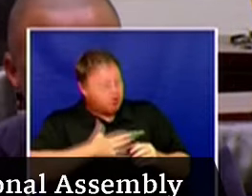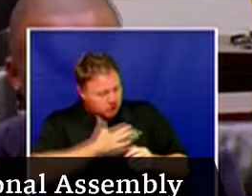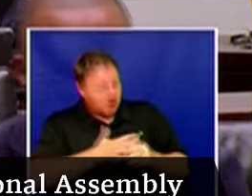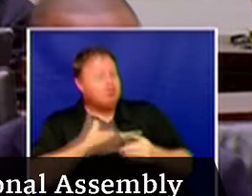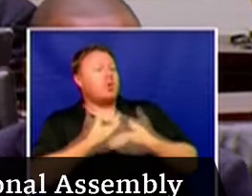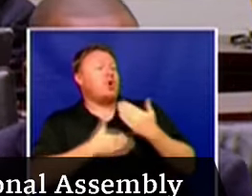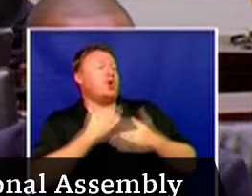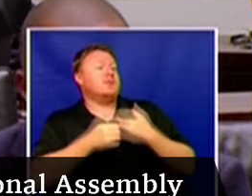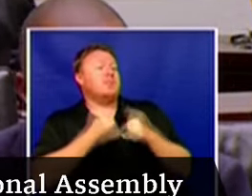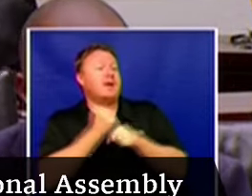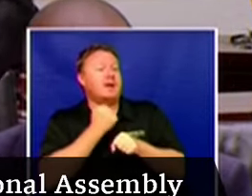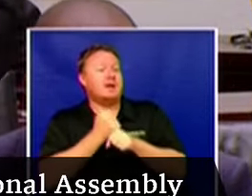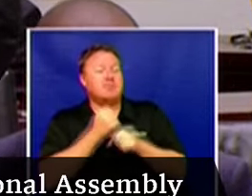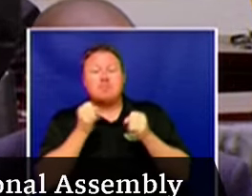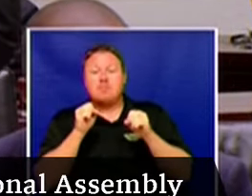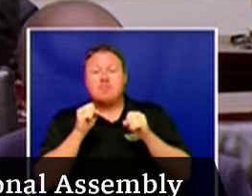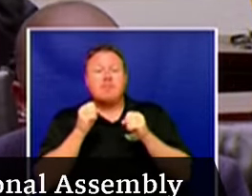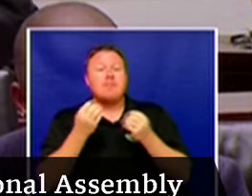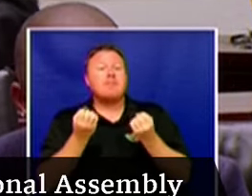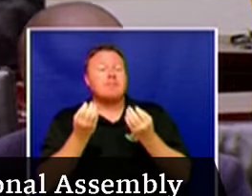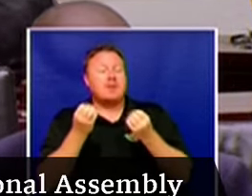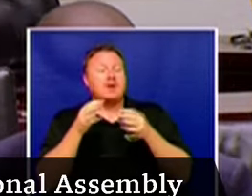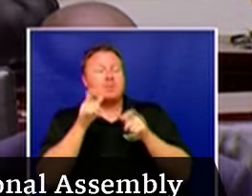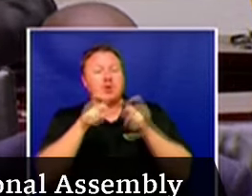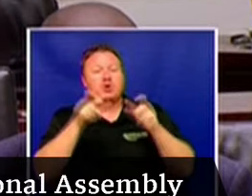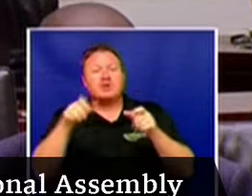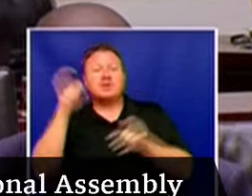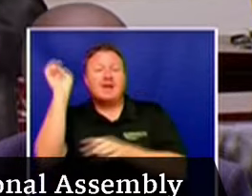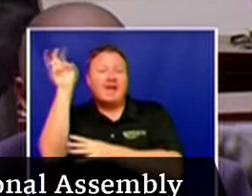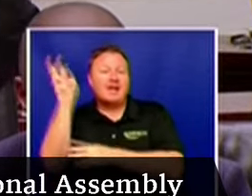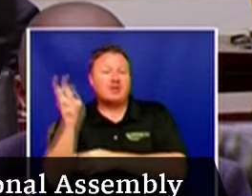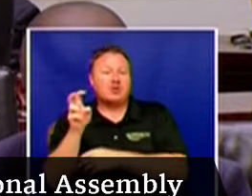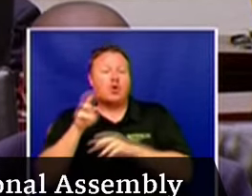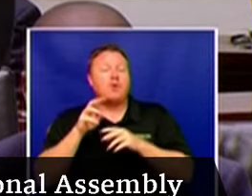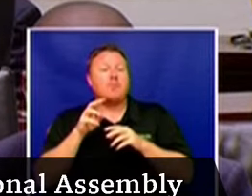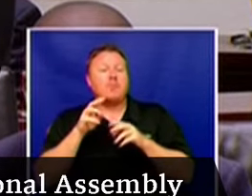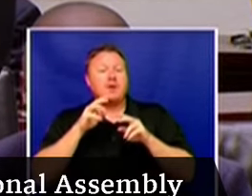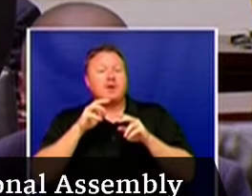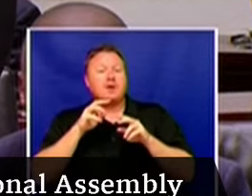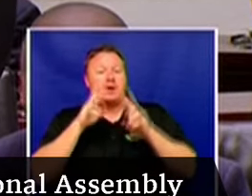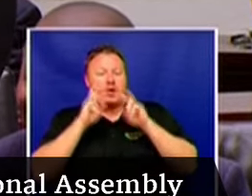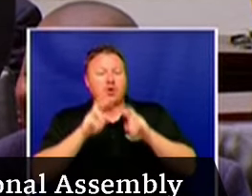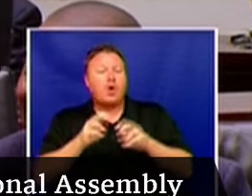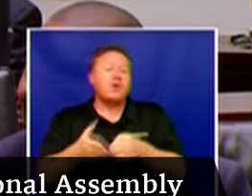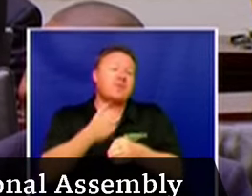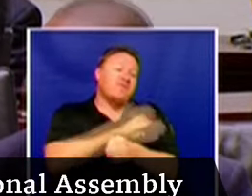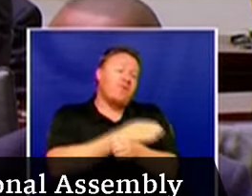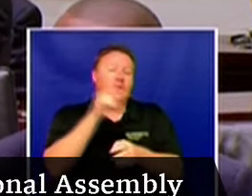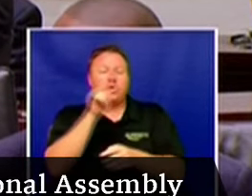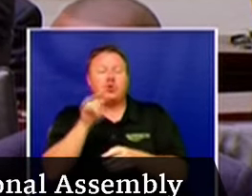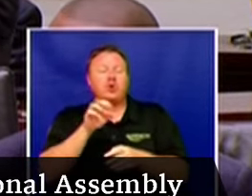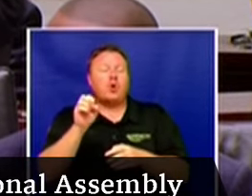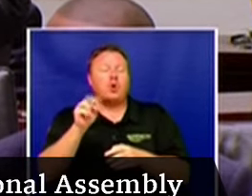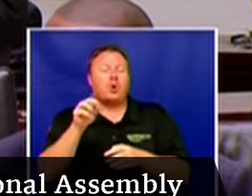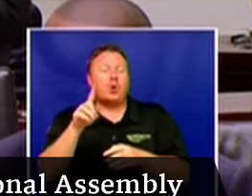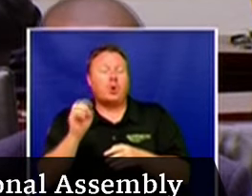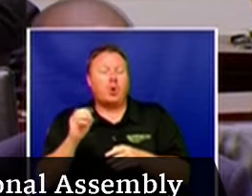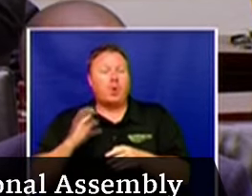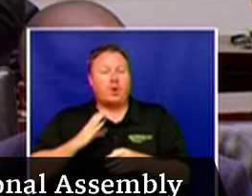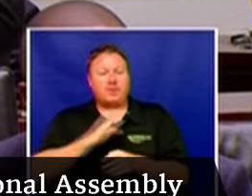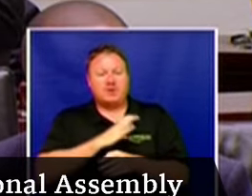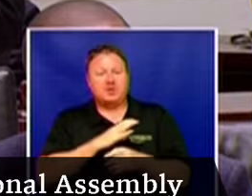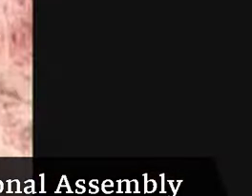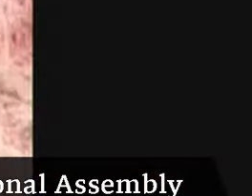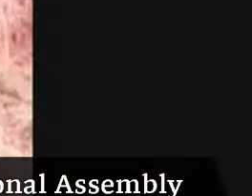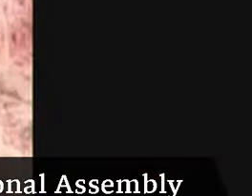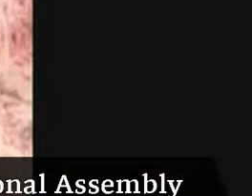and that many of us served on the ESCOM inquiry that preceded the Zondo Commission. However, we fully